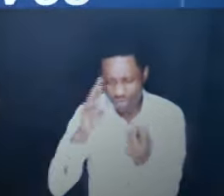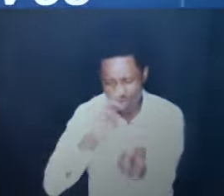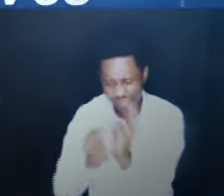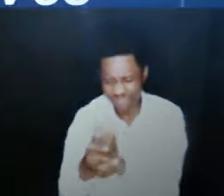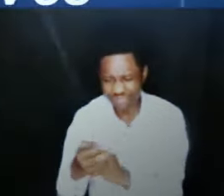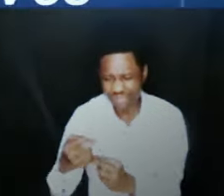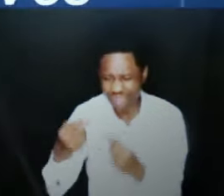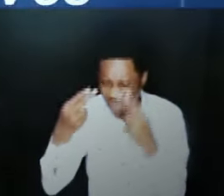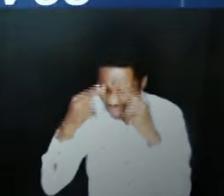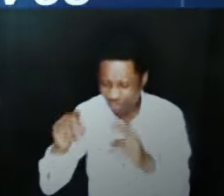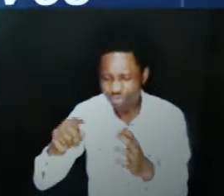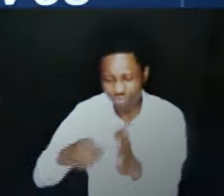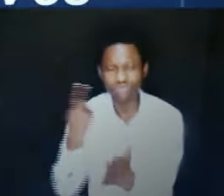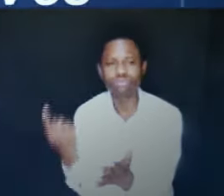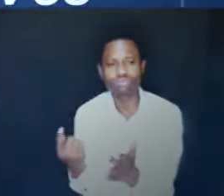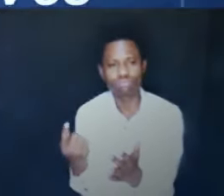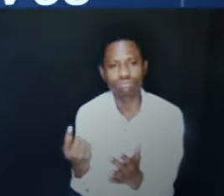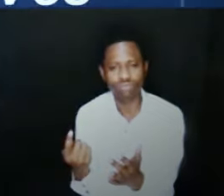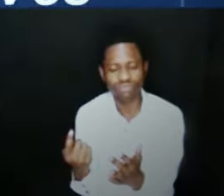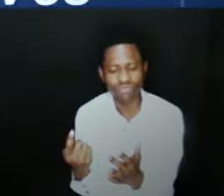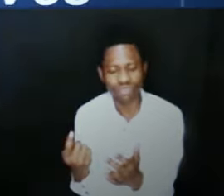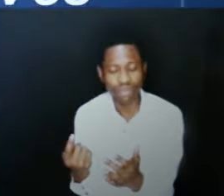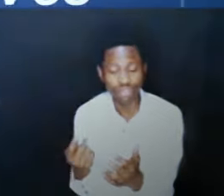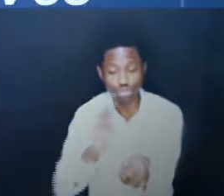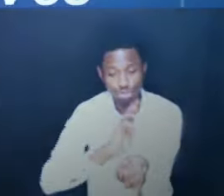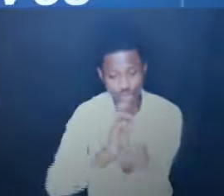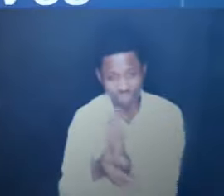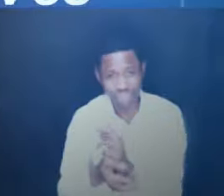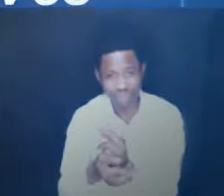repentance is both inwardly and